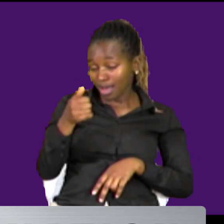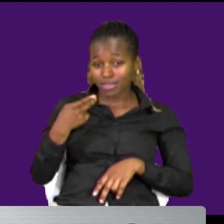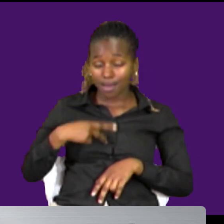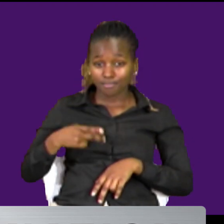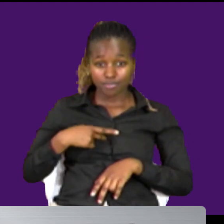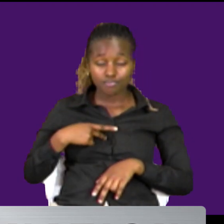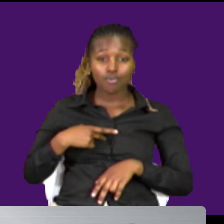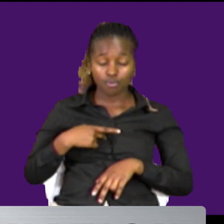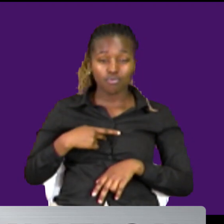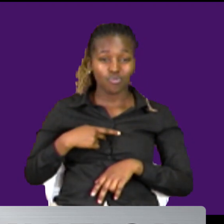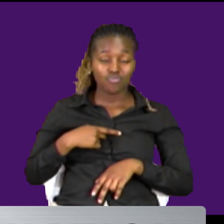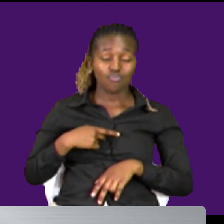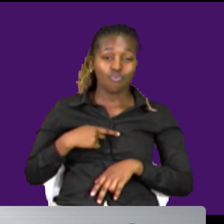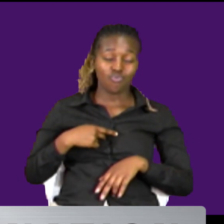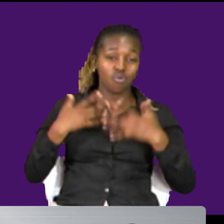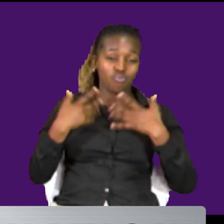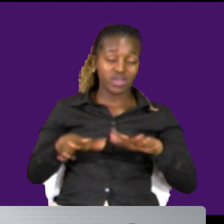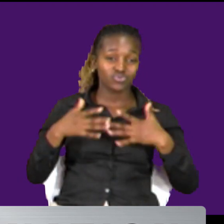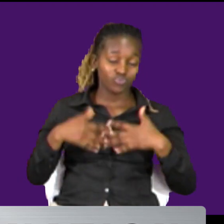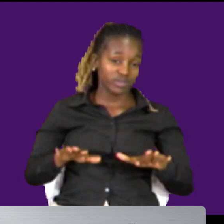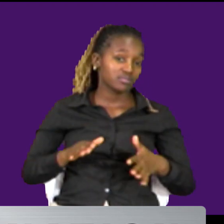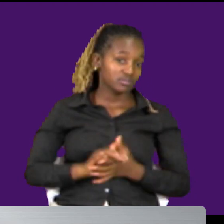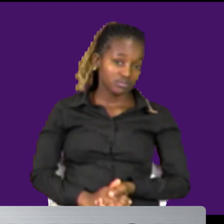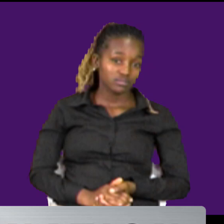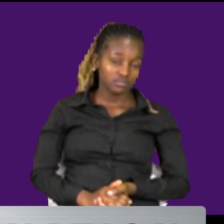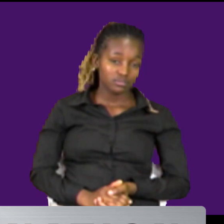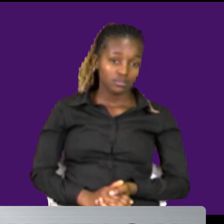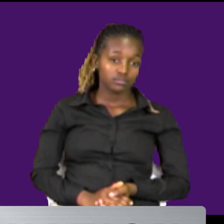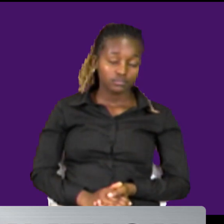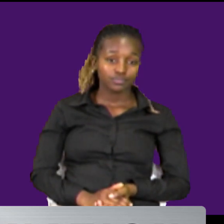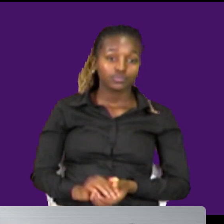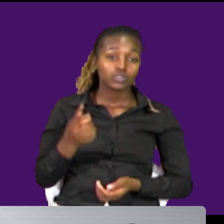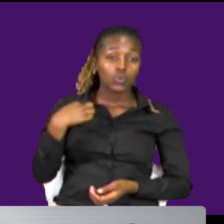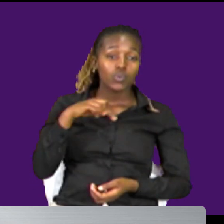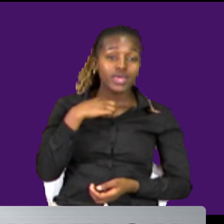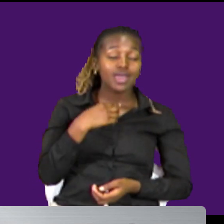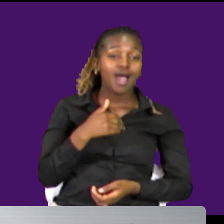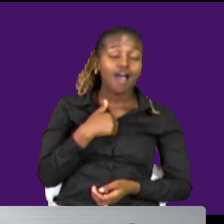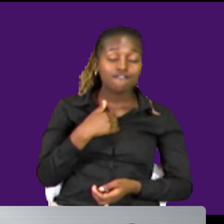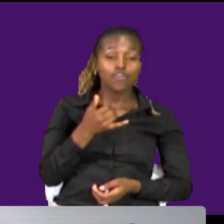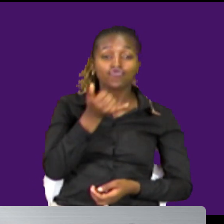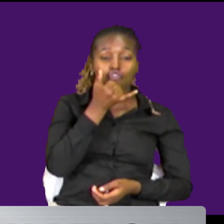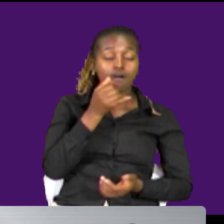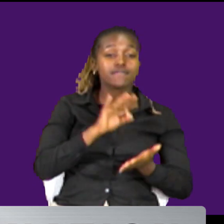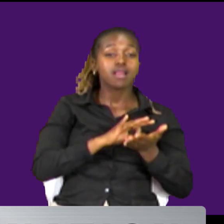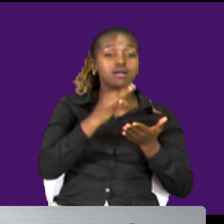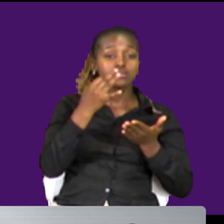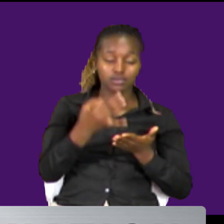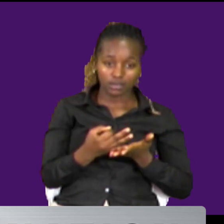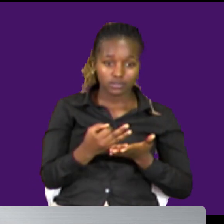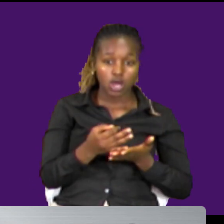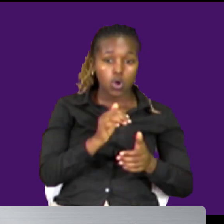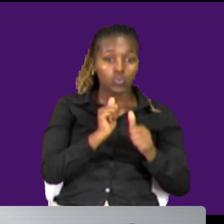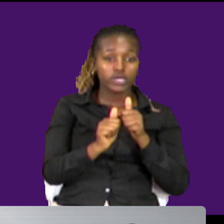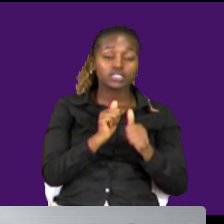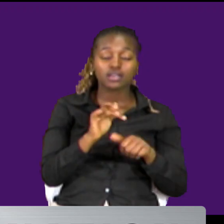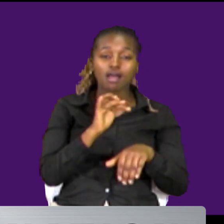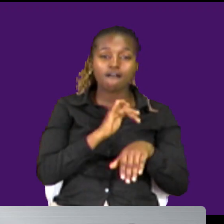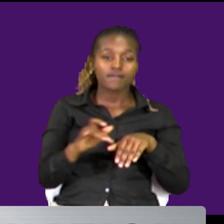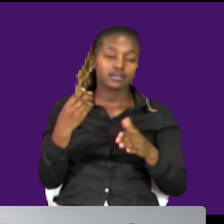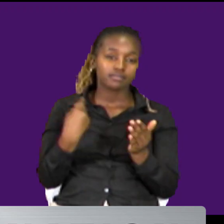ago. Understand? Yeah. Okay, so it's because we have more illicit finances than what we should.